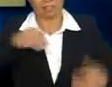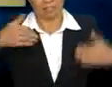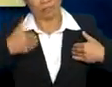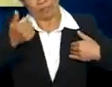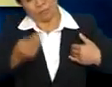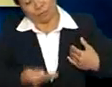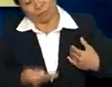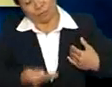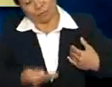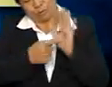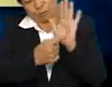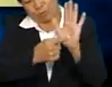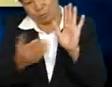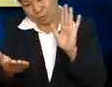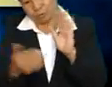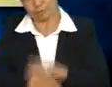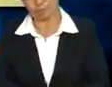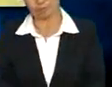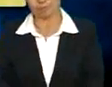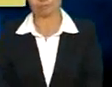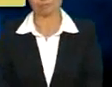I have a few things to show you.